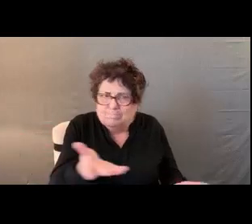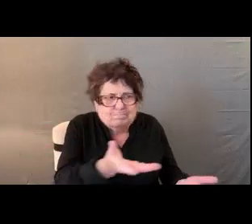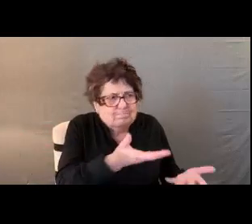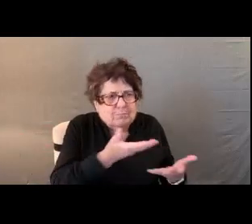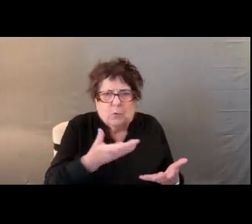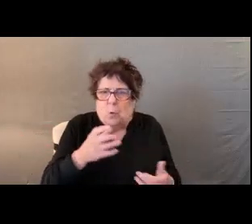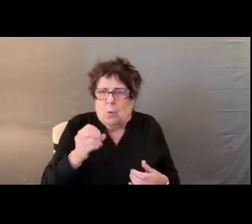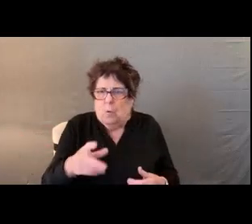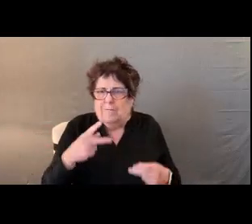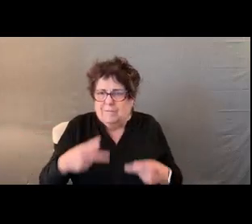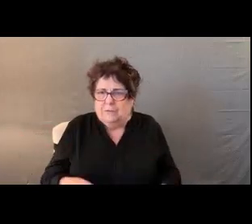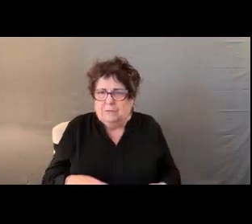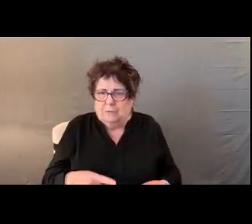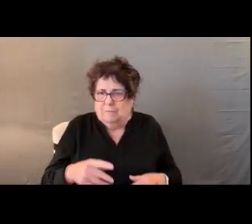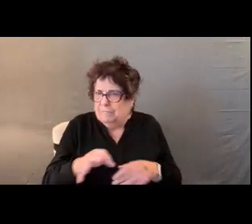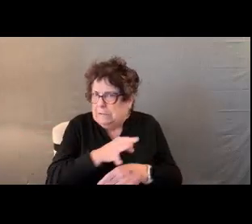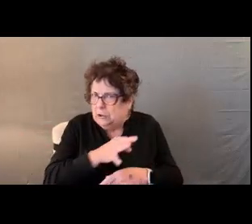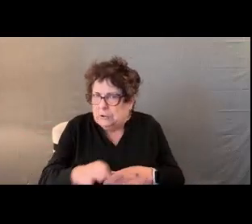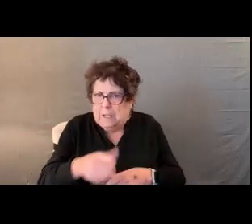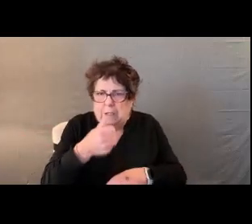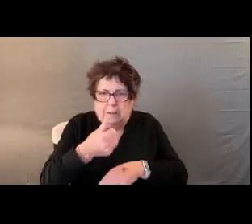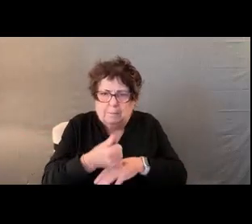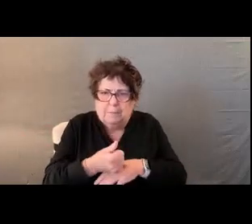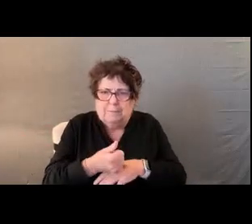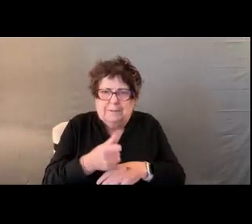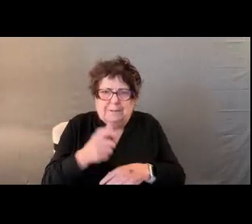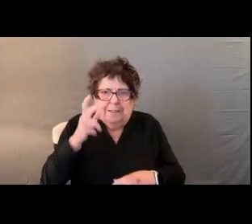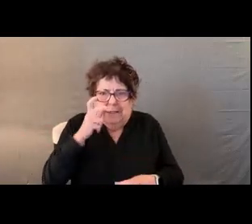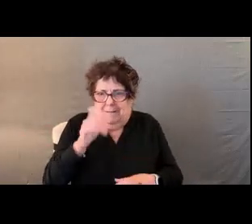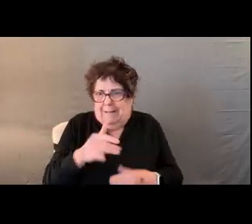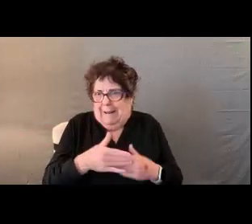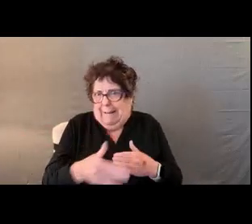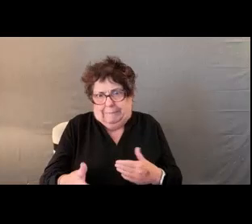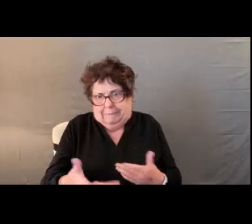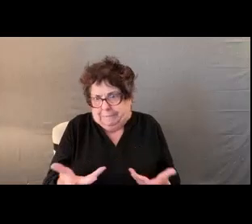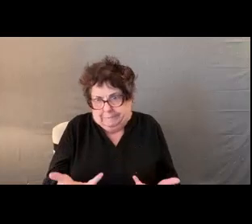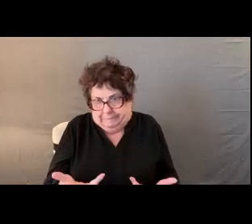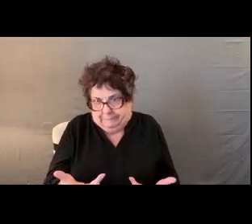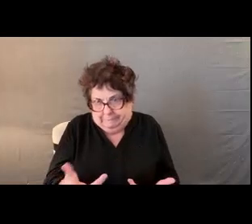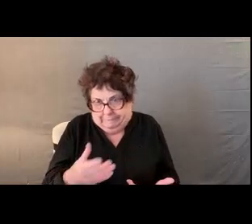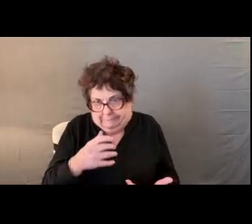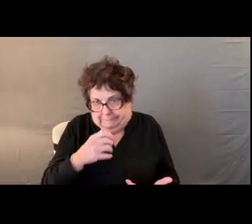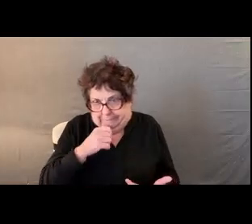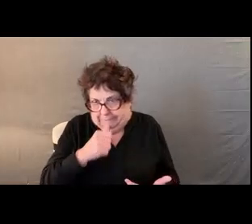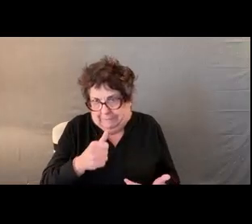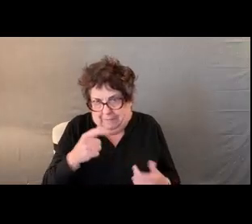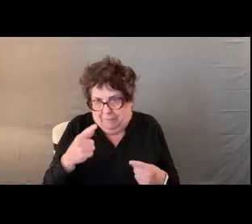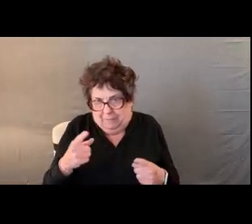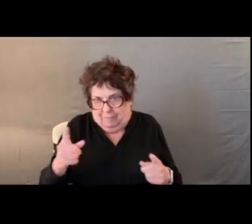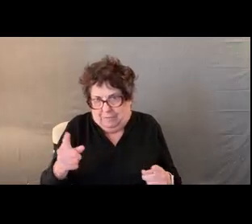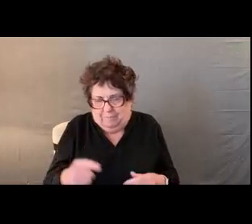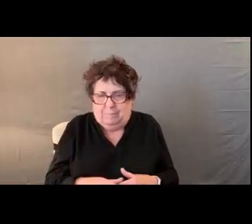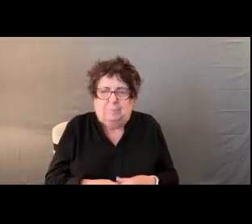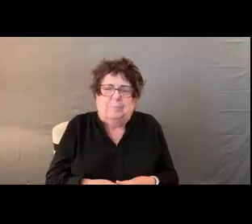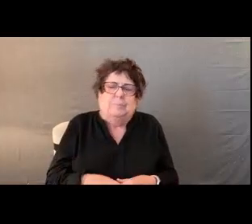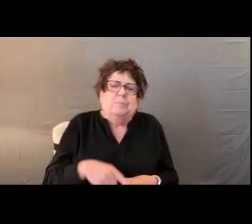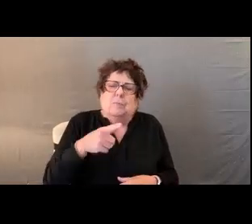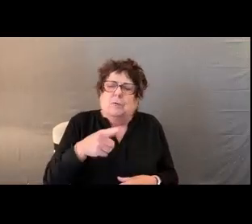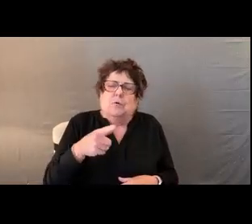than to hear that after your plan is in place. So, for example, you wouldn't want to say everybody is going to